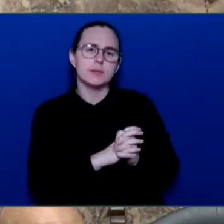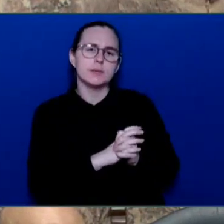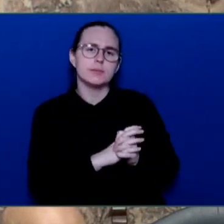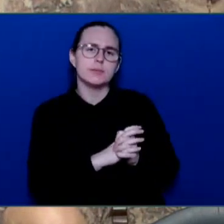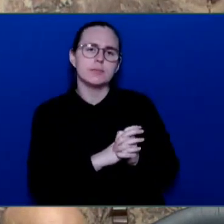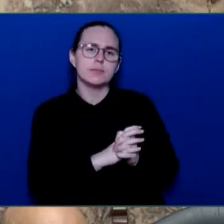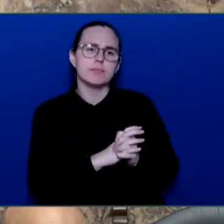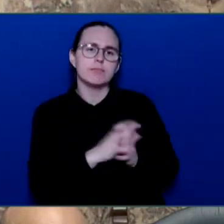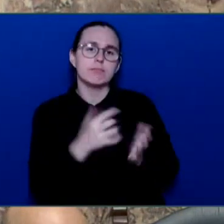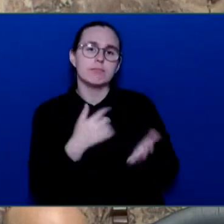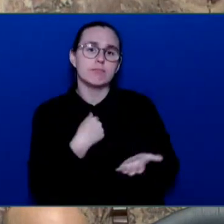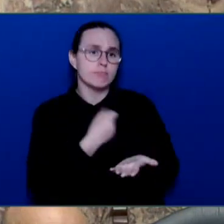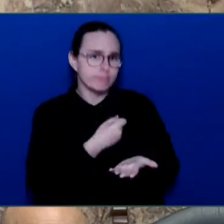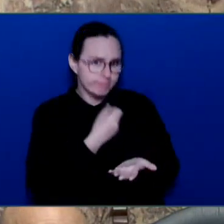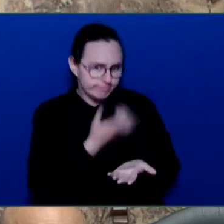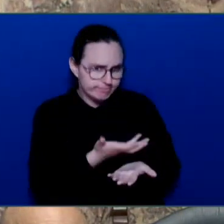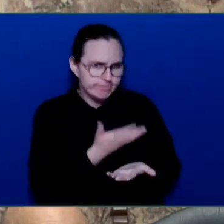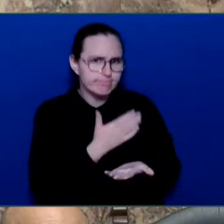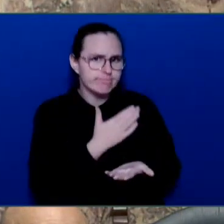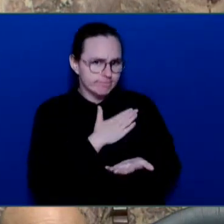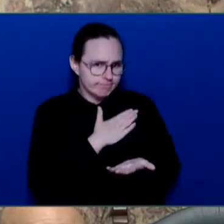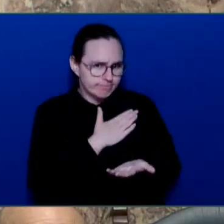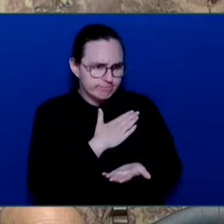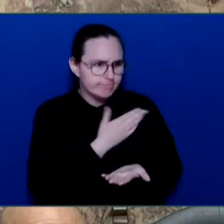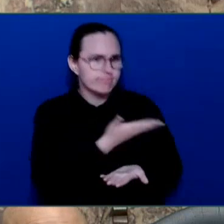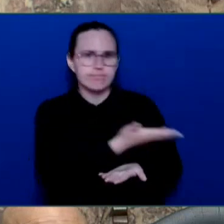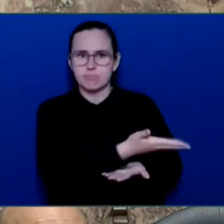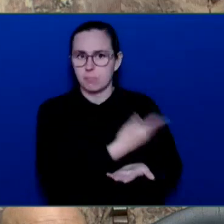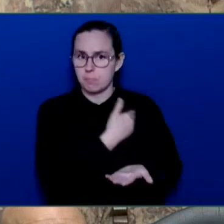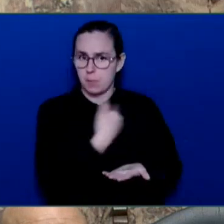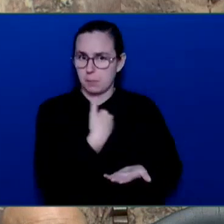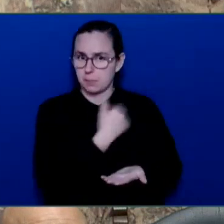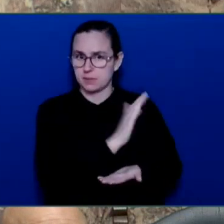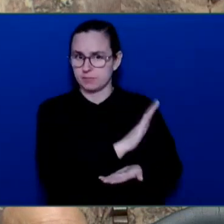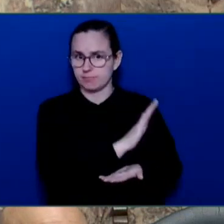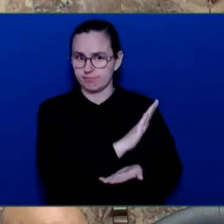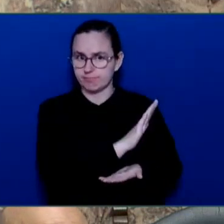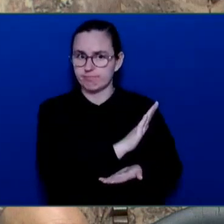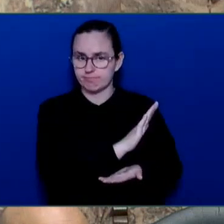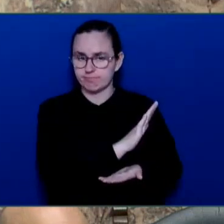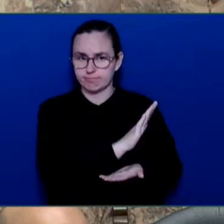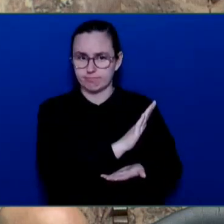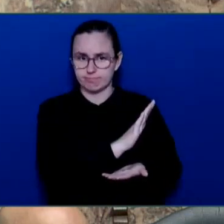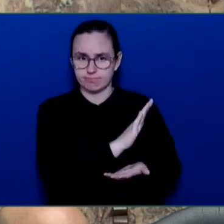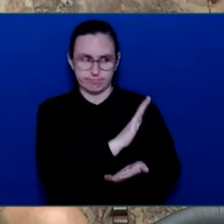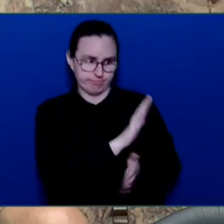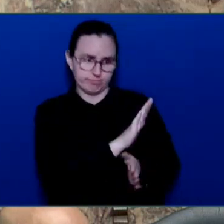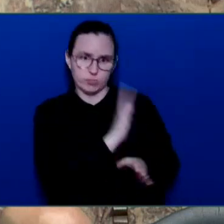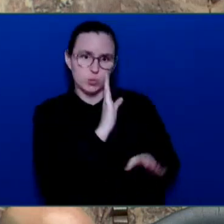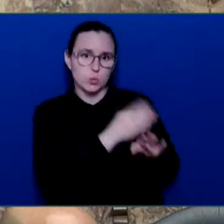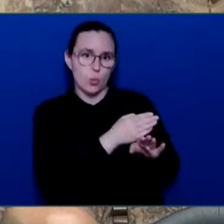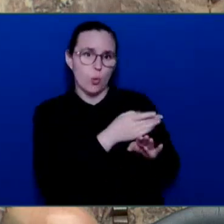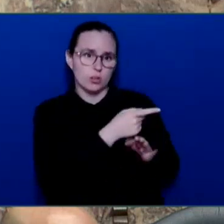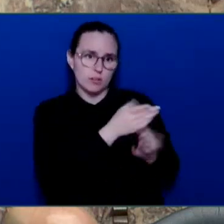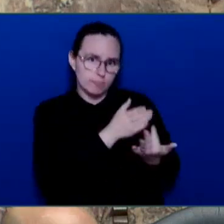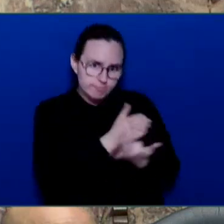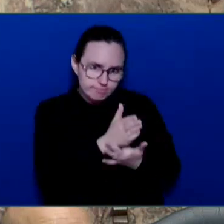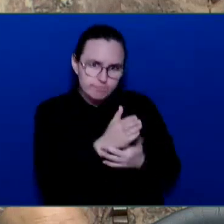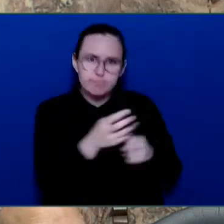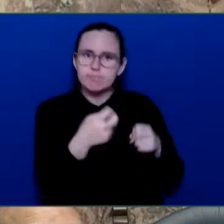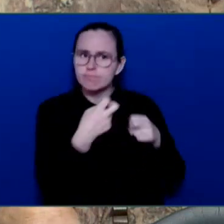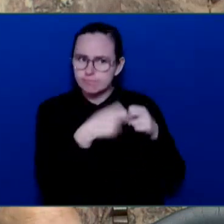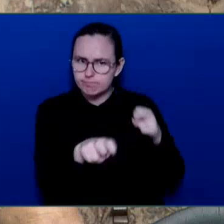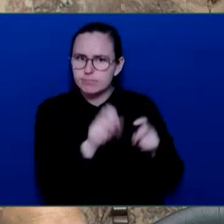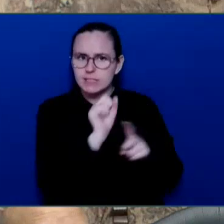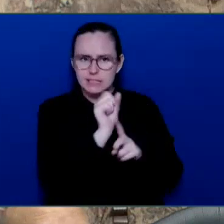sympathy to the honourable member and to his daughter under these very difficult circumstances. The member will know, as